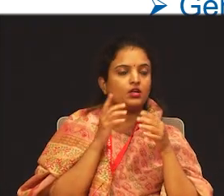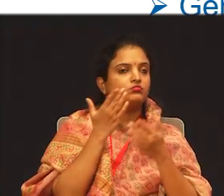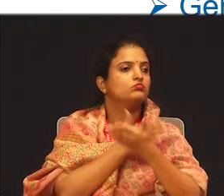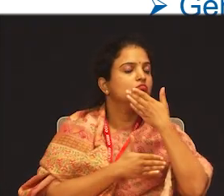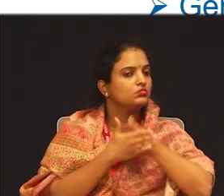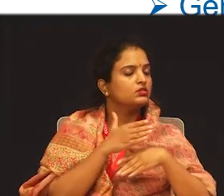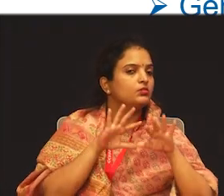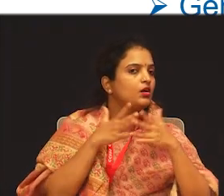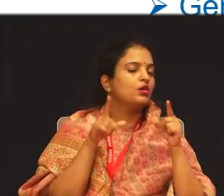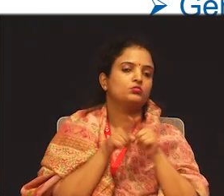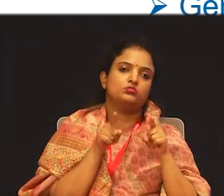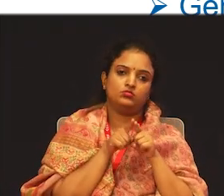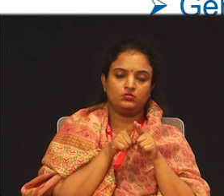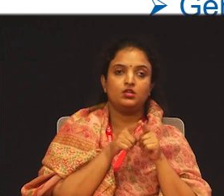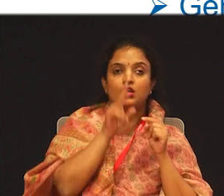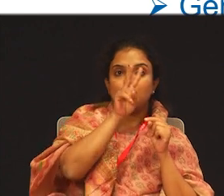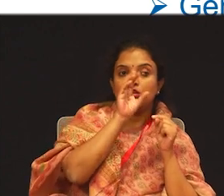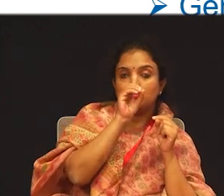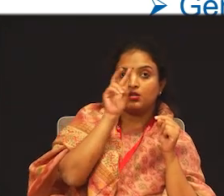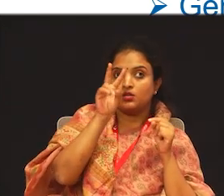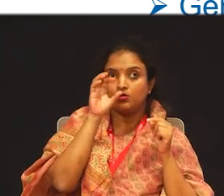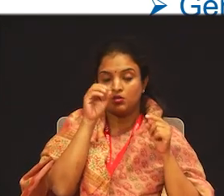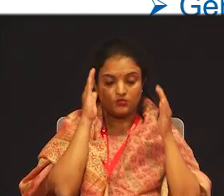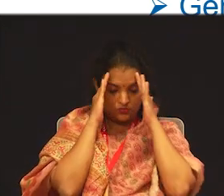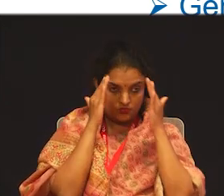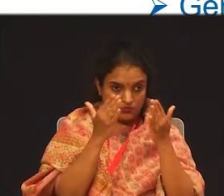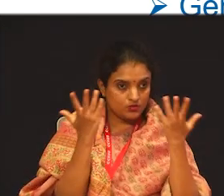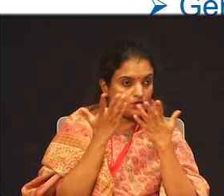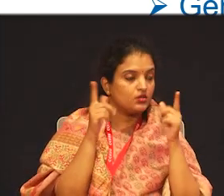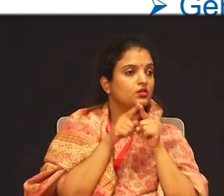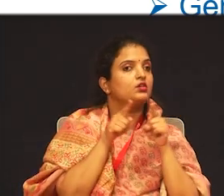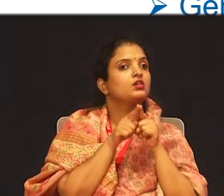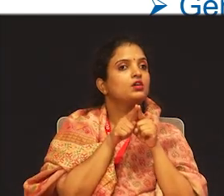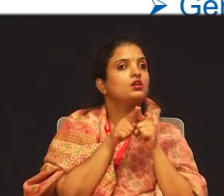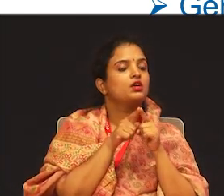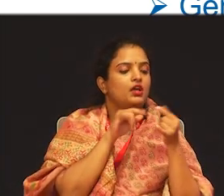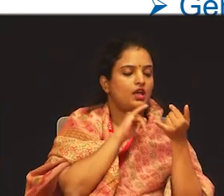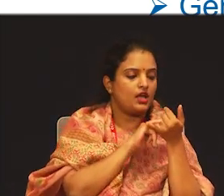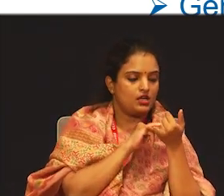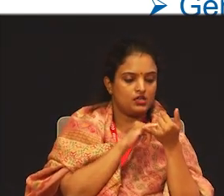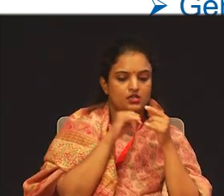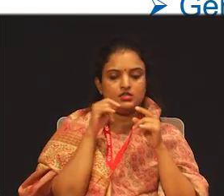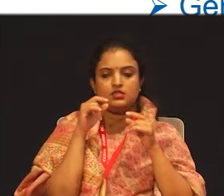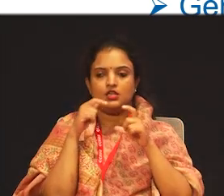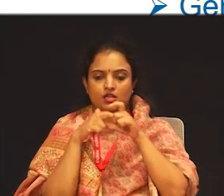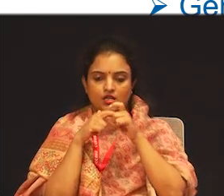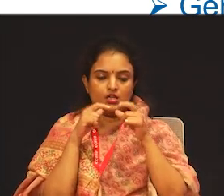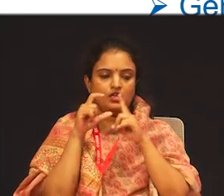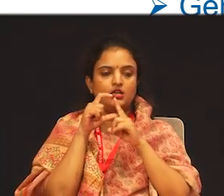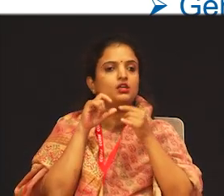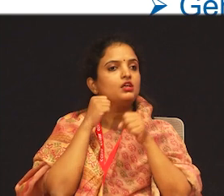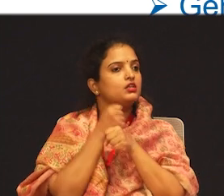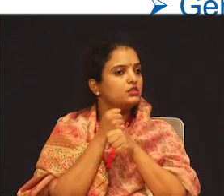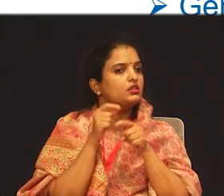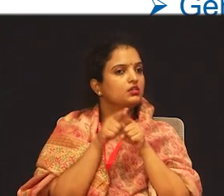disability. NEP 2020 is focusing on SEDGs, socio-economically